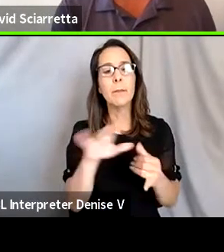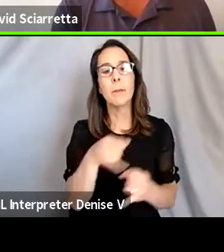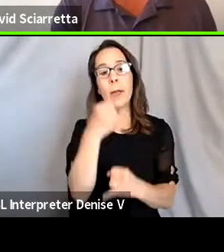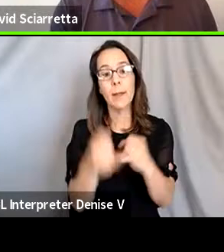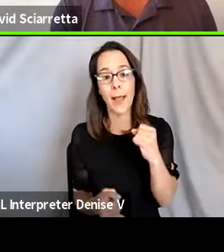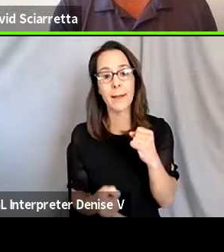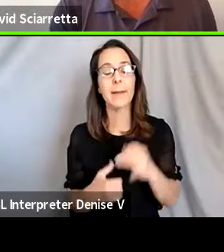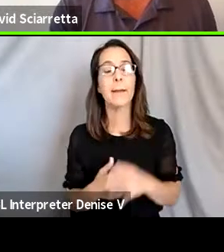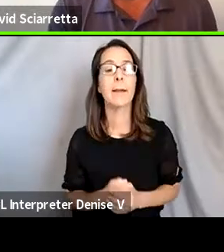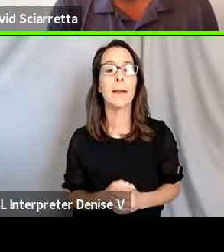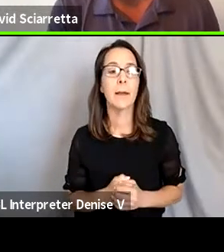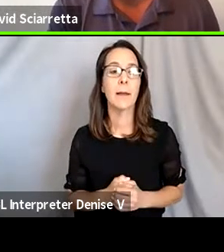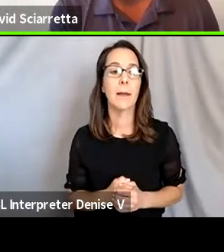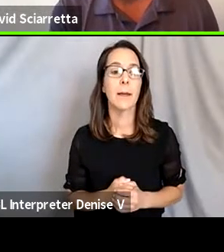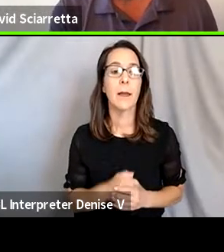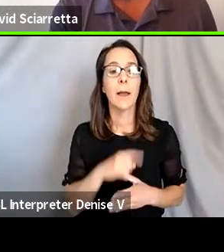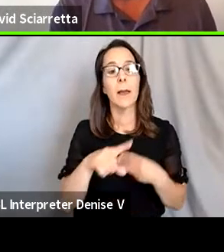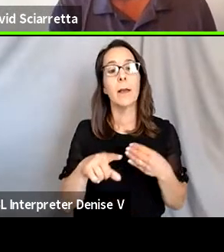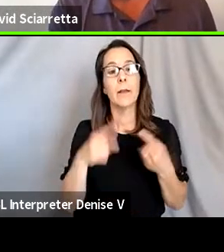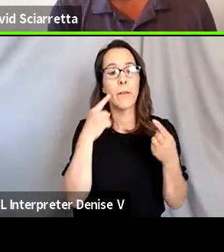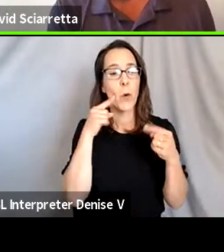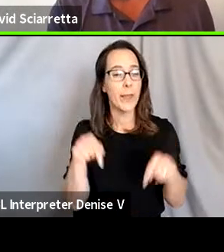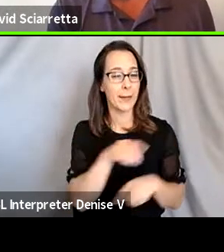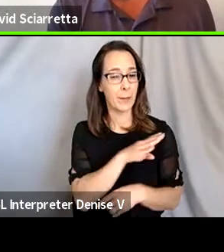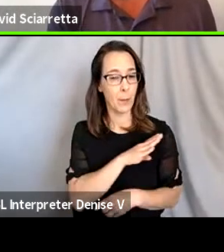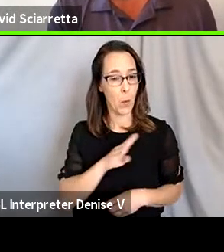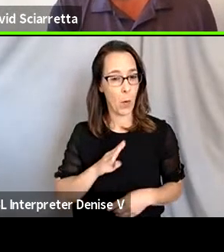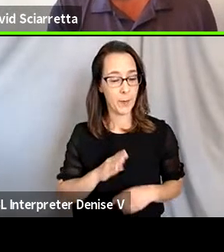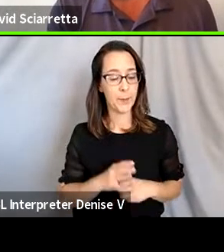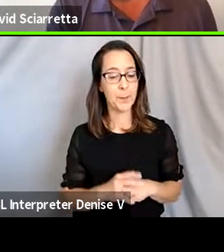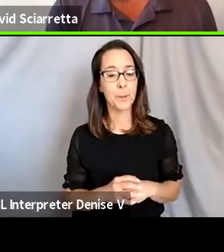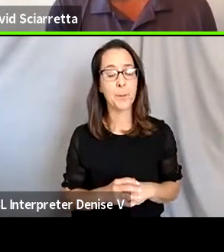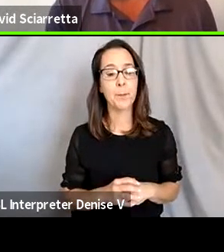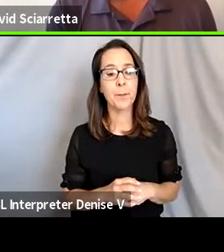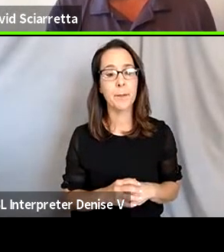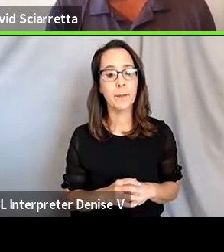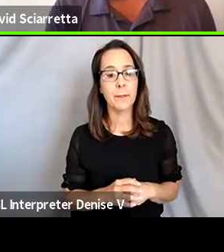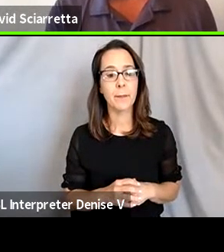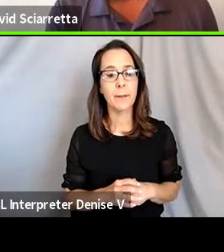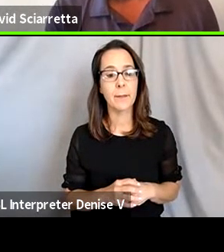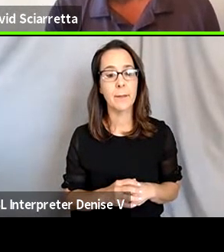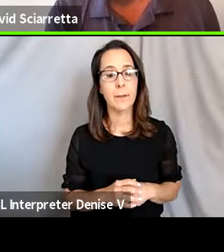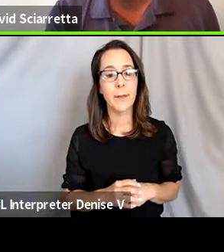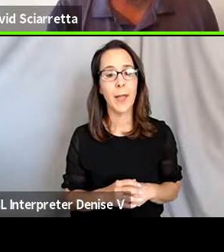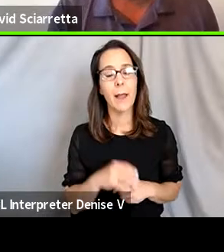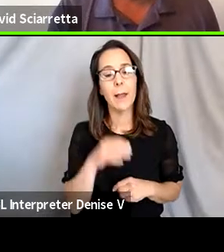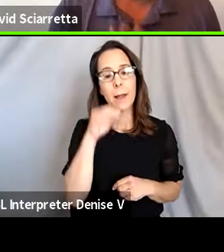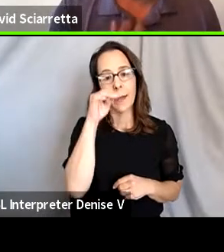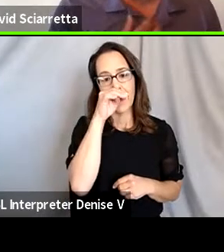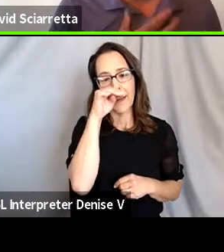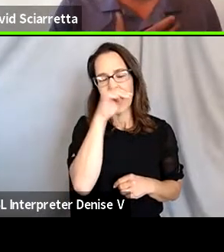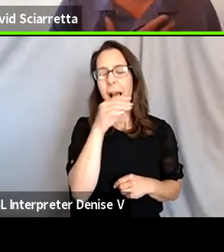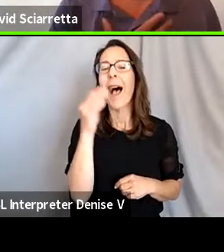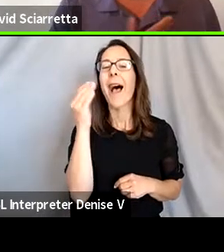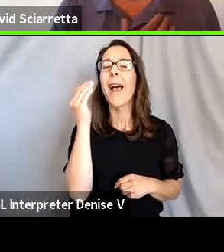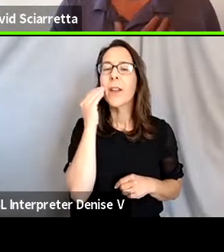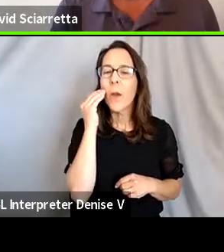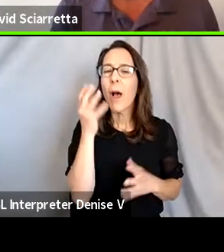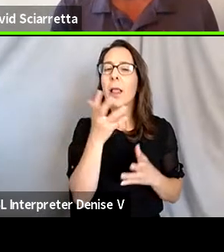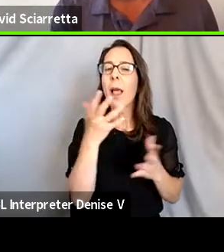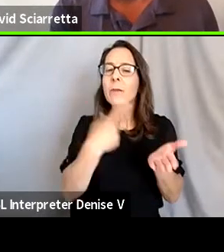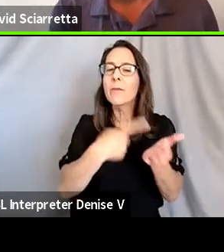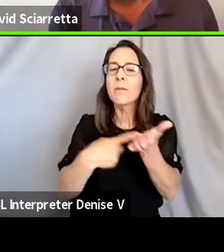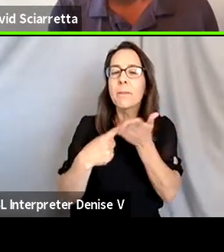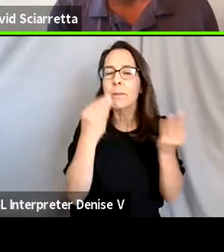touch on related to the board is that I know that there have been some questions kind of swirling in